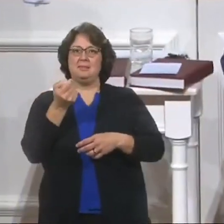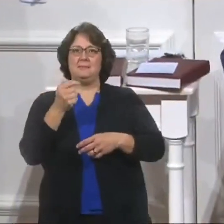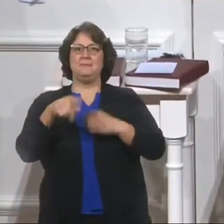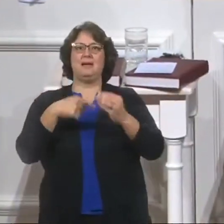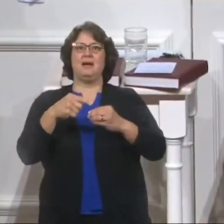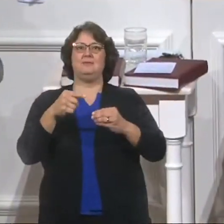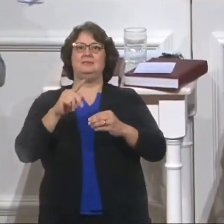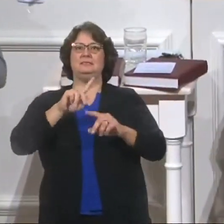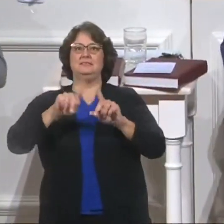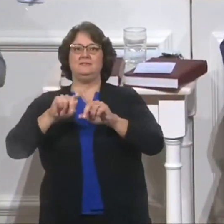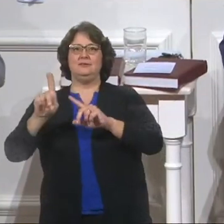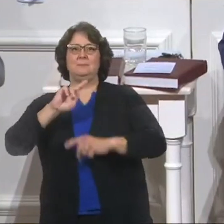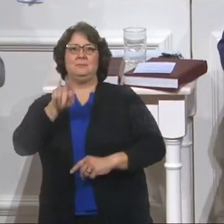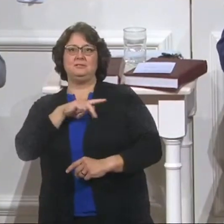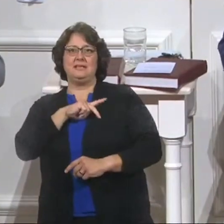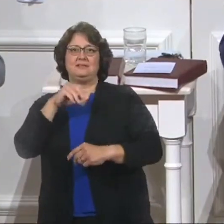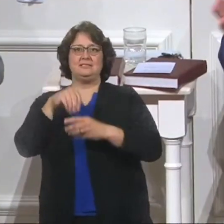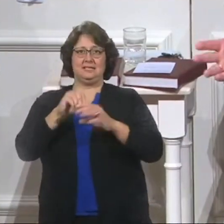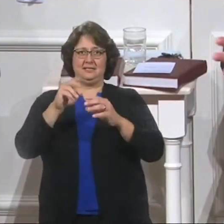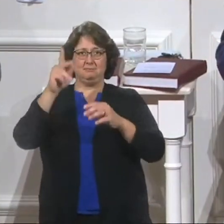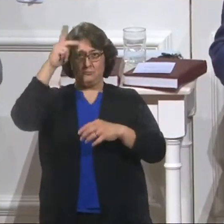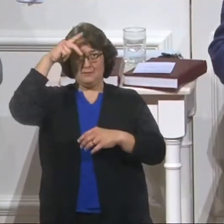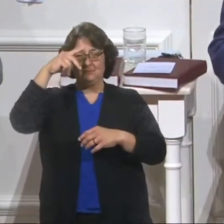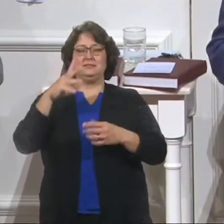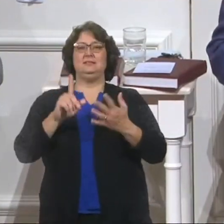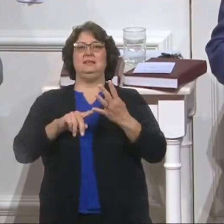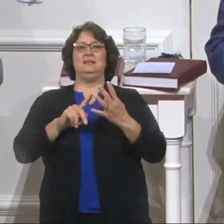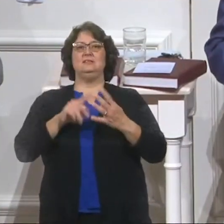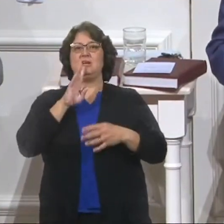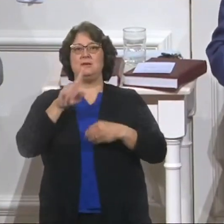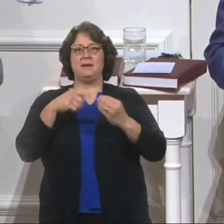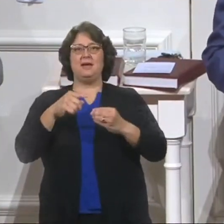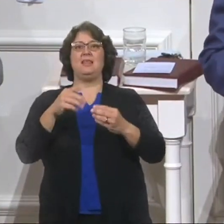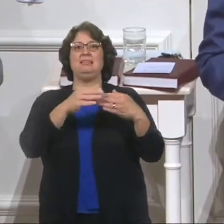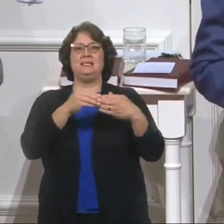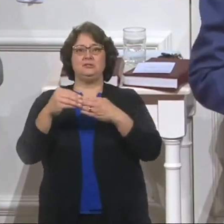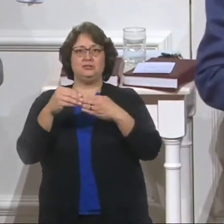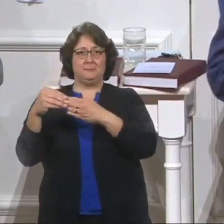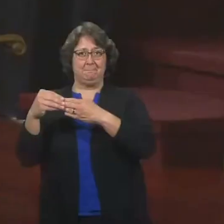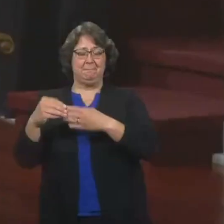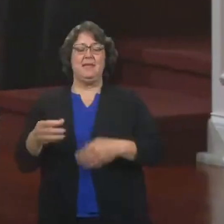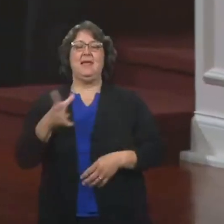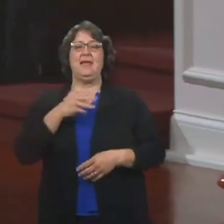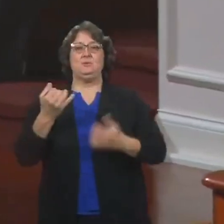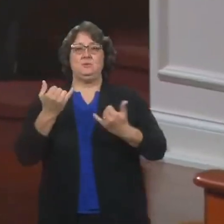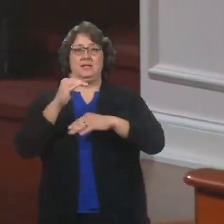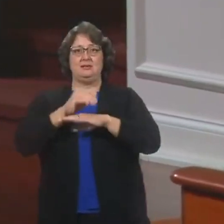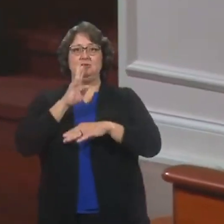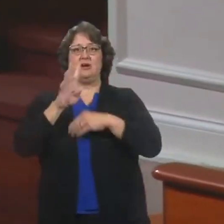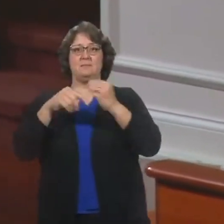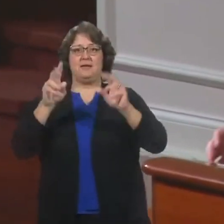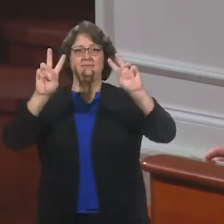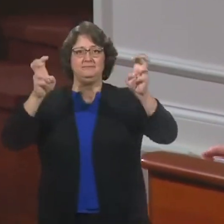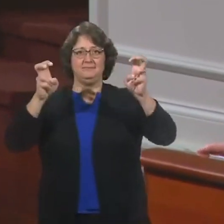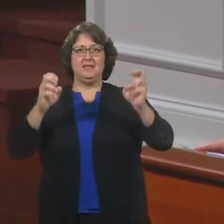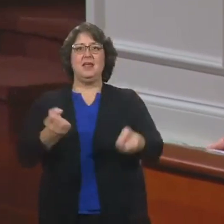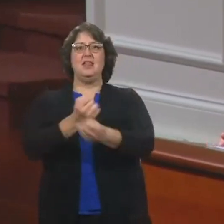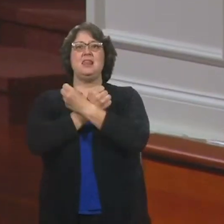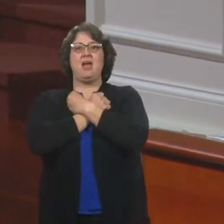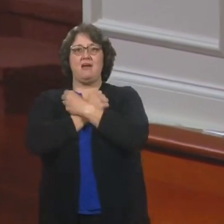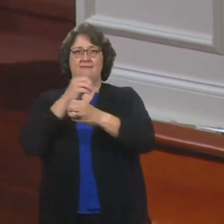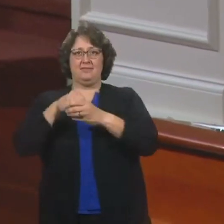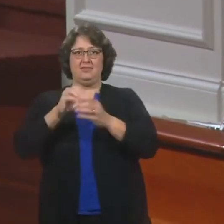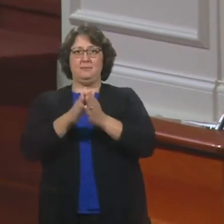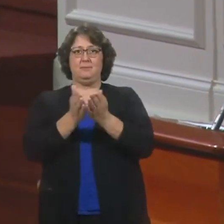different personalities in the book of Proverbs. Talk about leadership. Tonight I want to talk about the topic of love in the book of